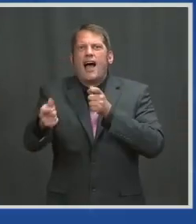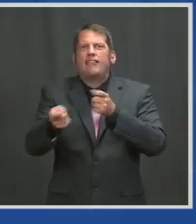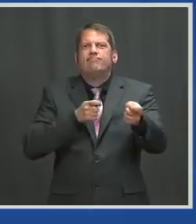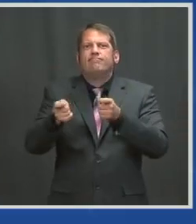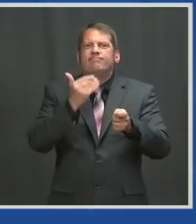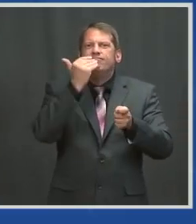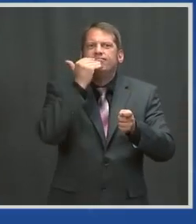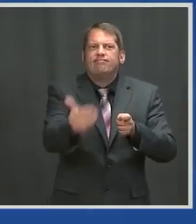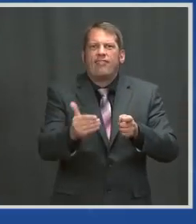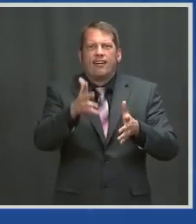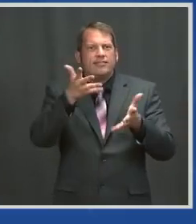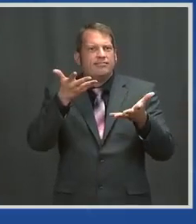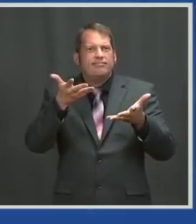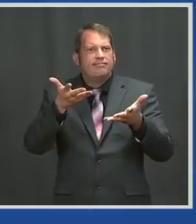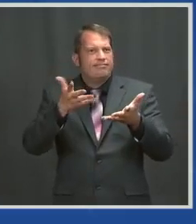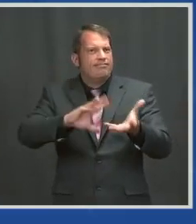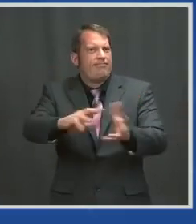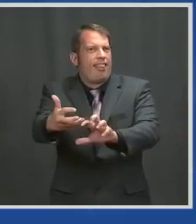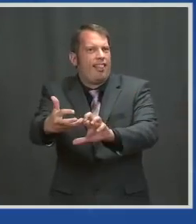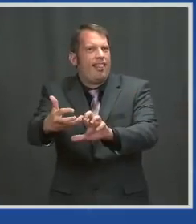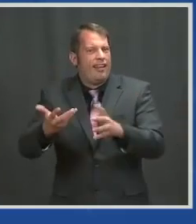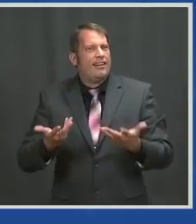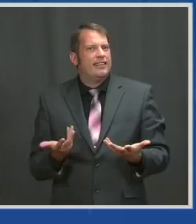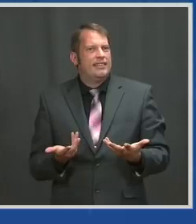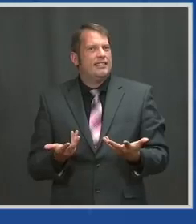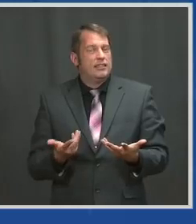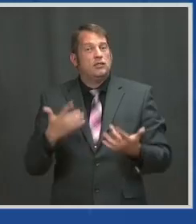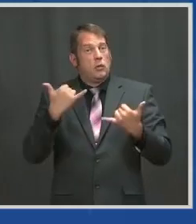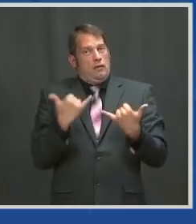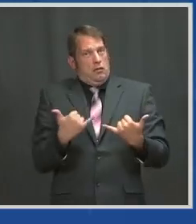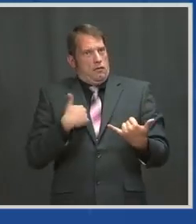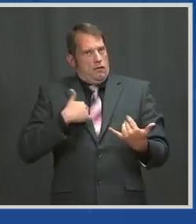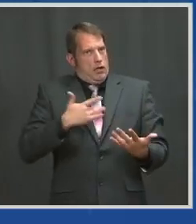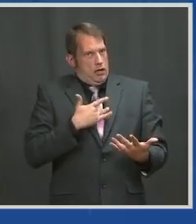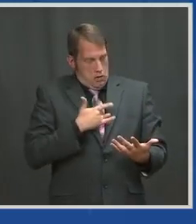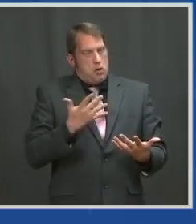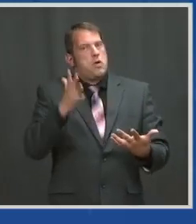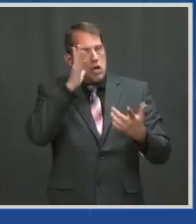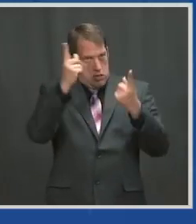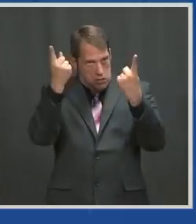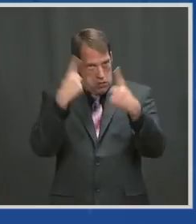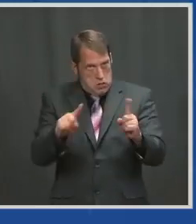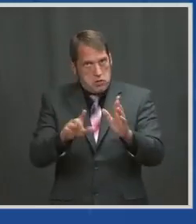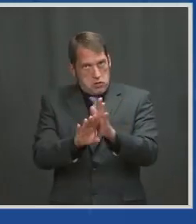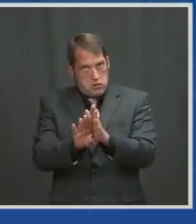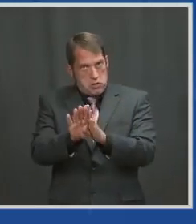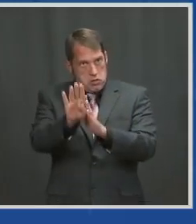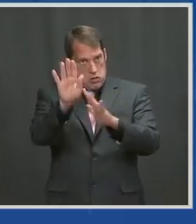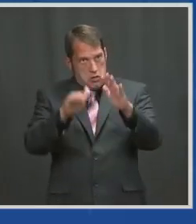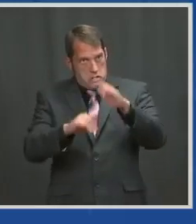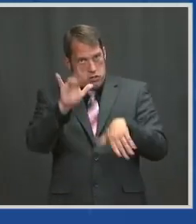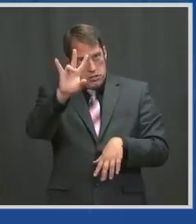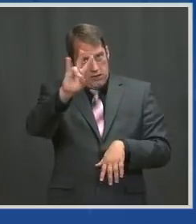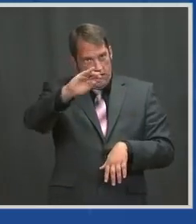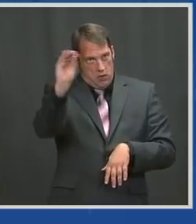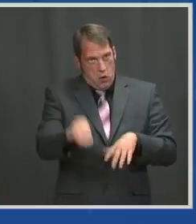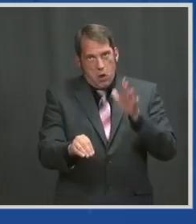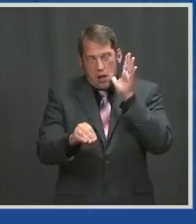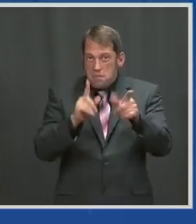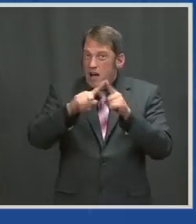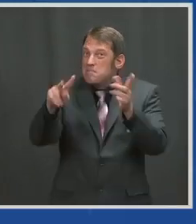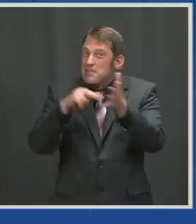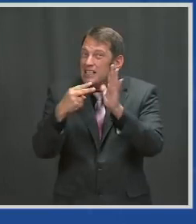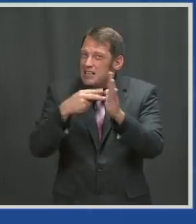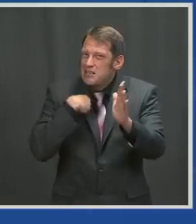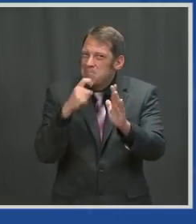work. We're going to get to 70%. But anyway, look, it's also going to take focus, commitment, and time to get the economy moving